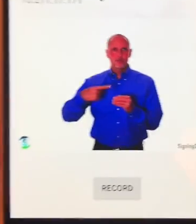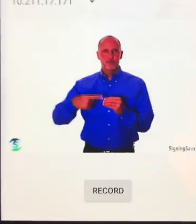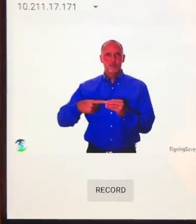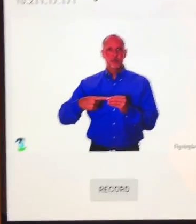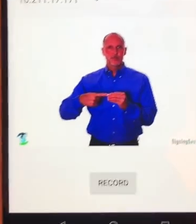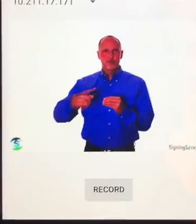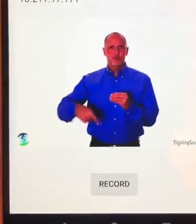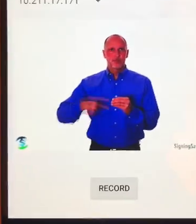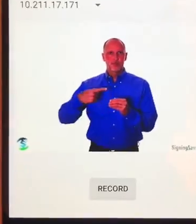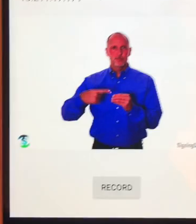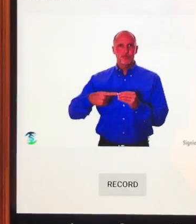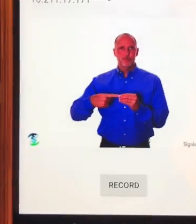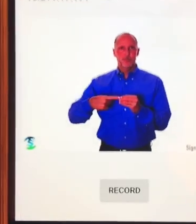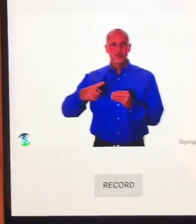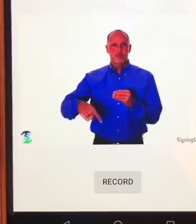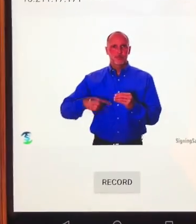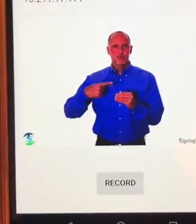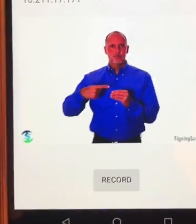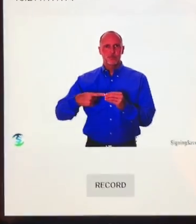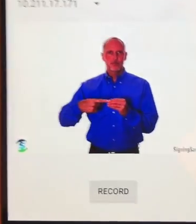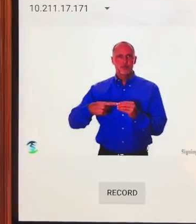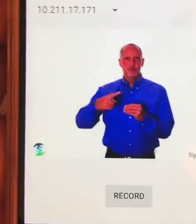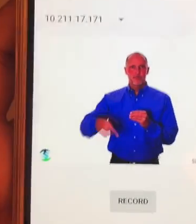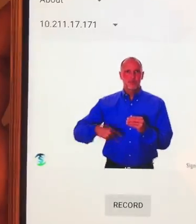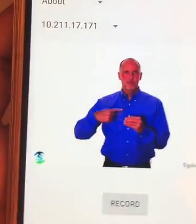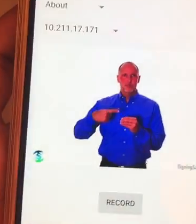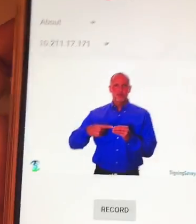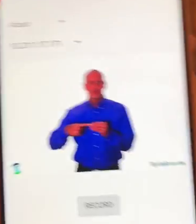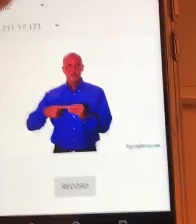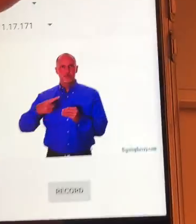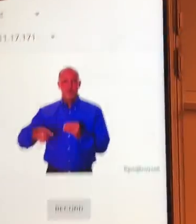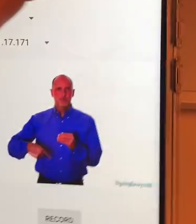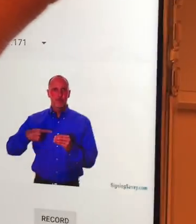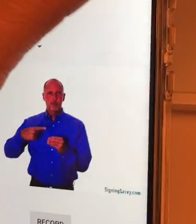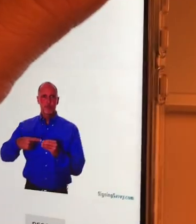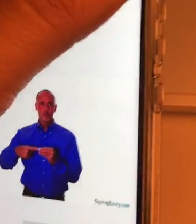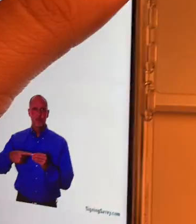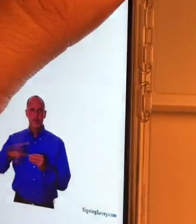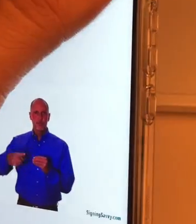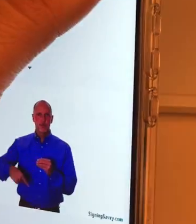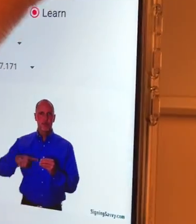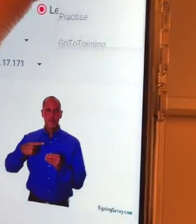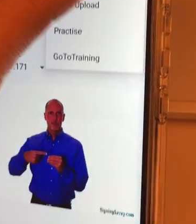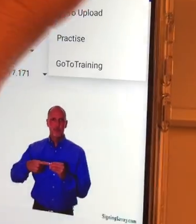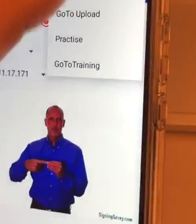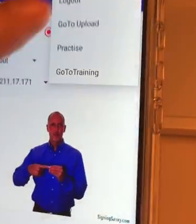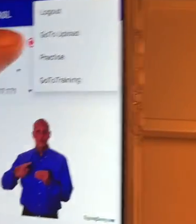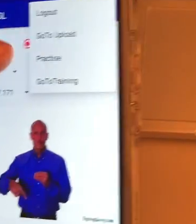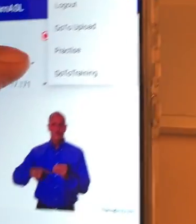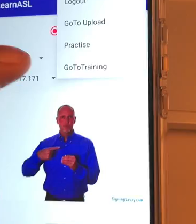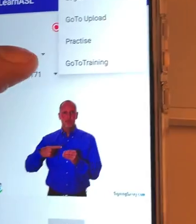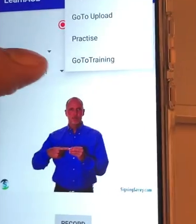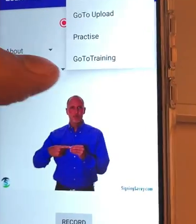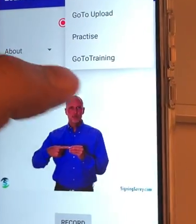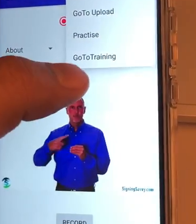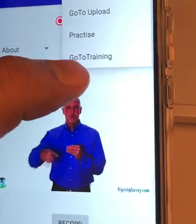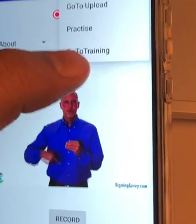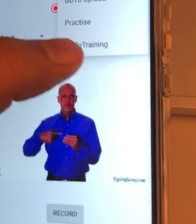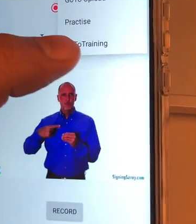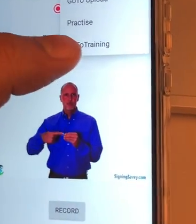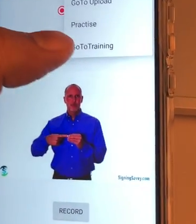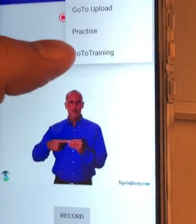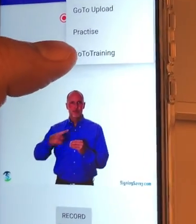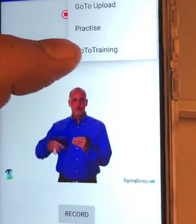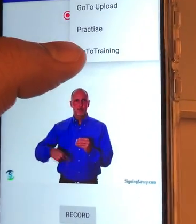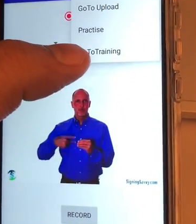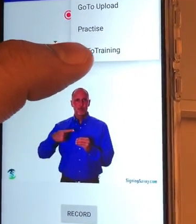the type of ASL language that is uploaded through a CSV. So for that I have added a menu item here with go to